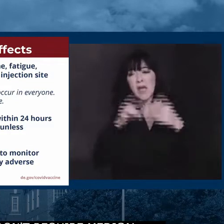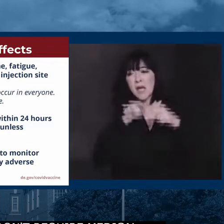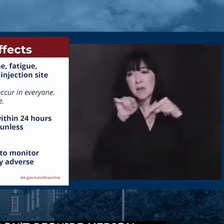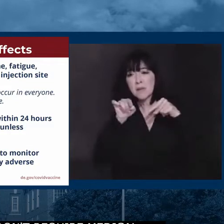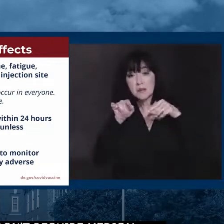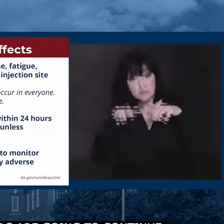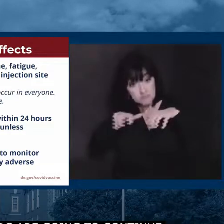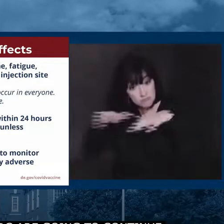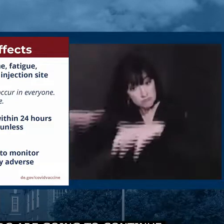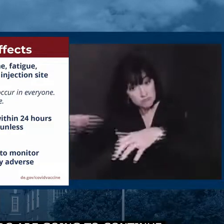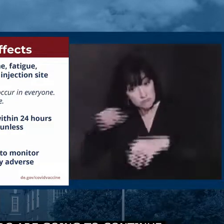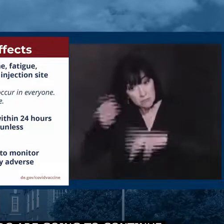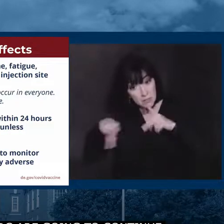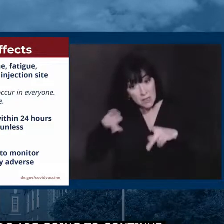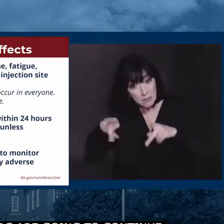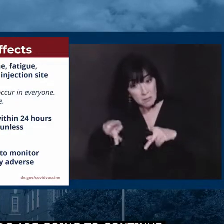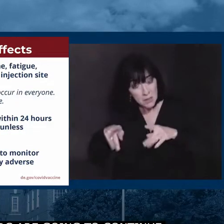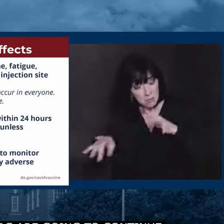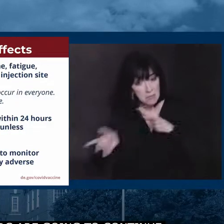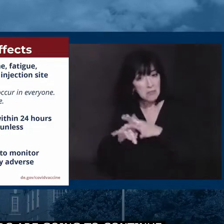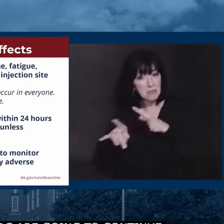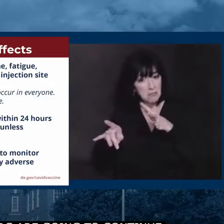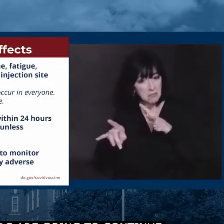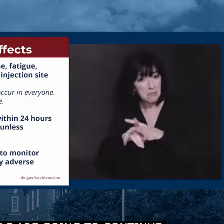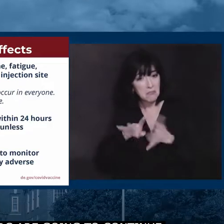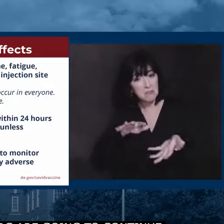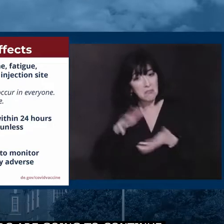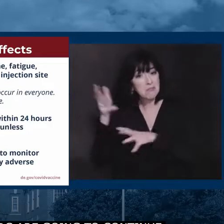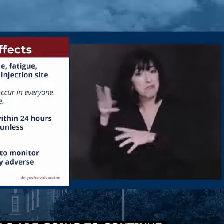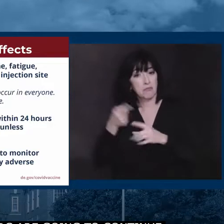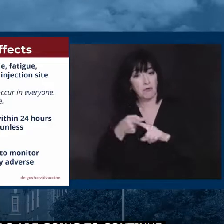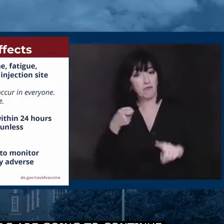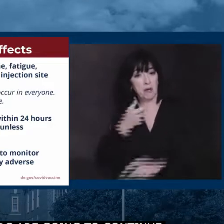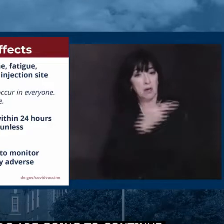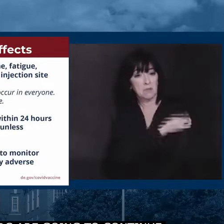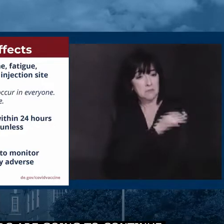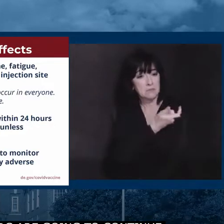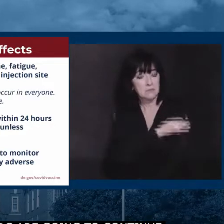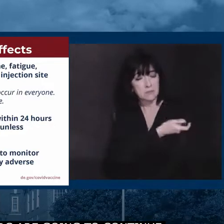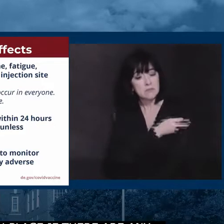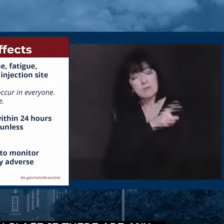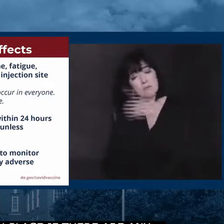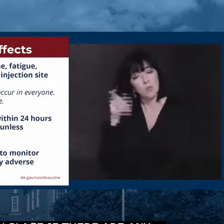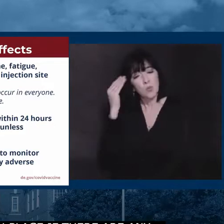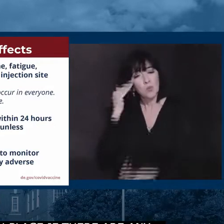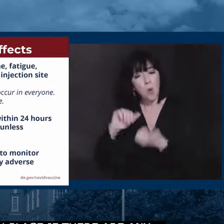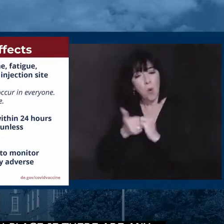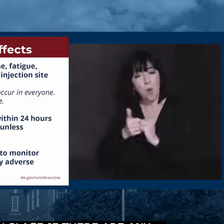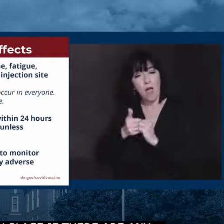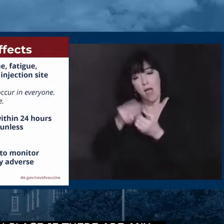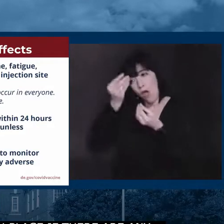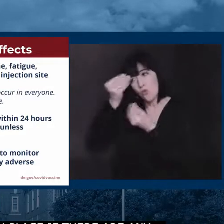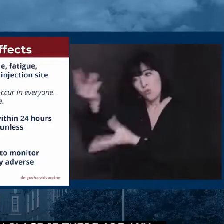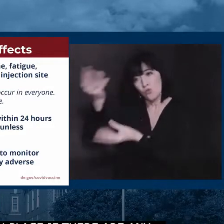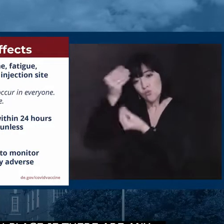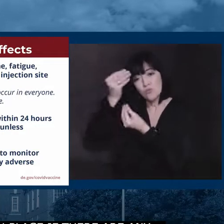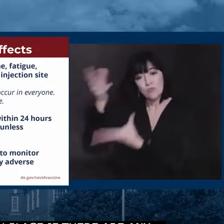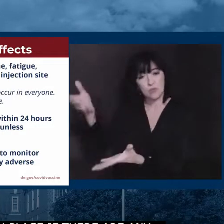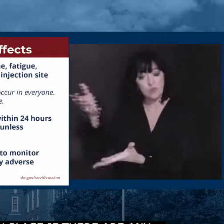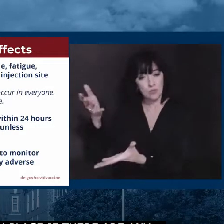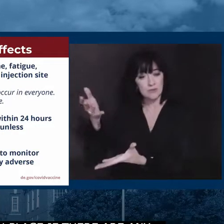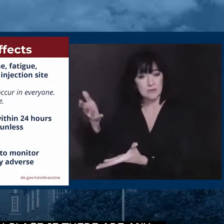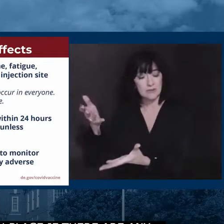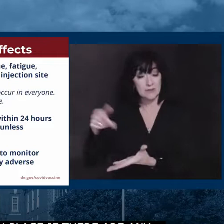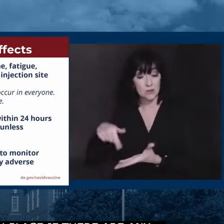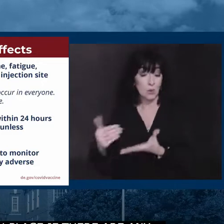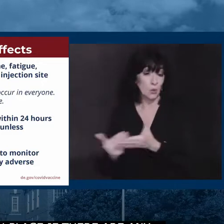adverse reactions, health providers know how to report those adverse reactions. But also with new with these